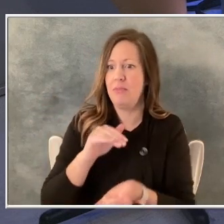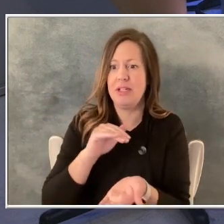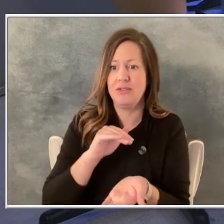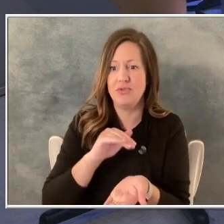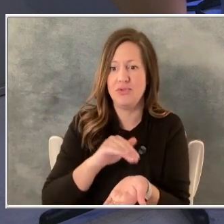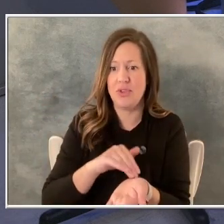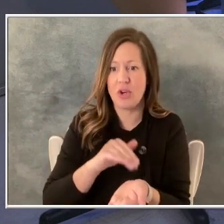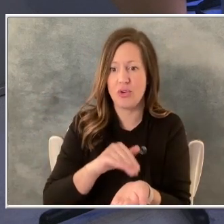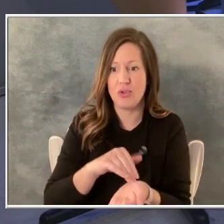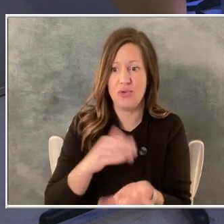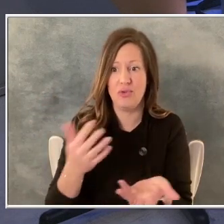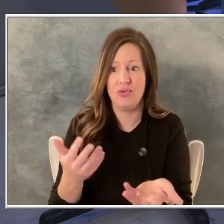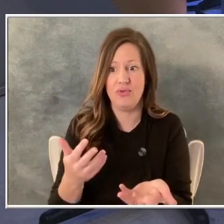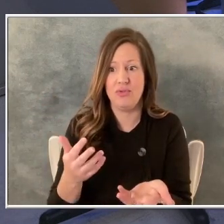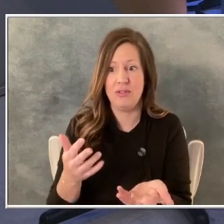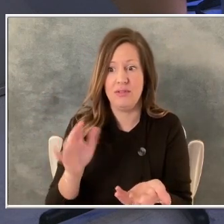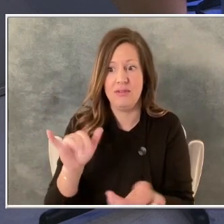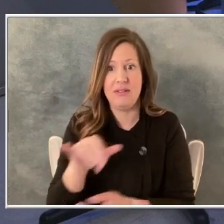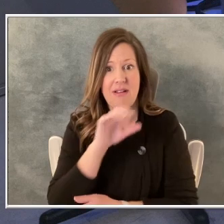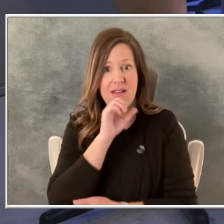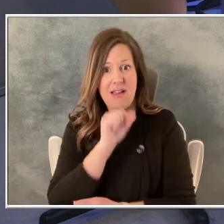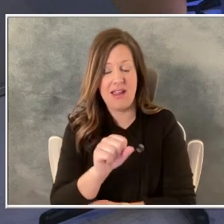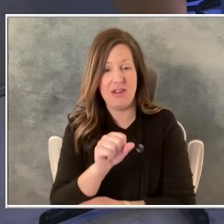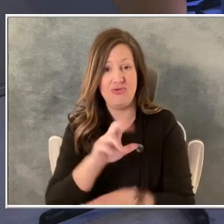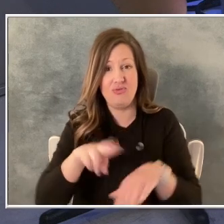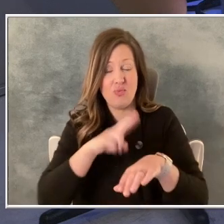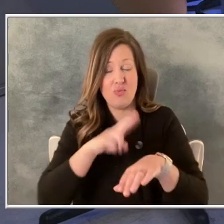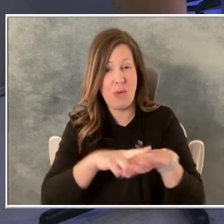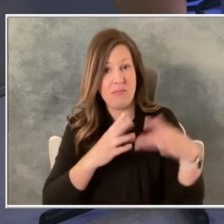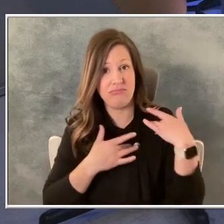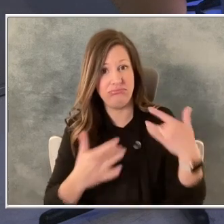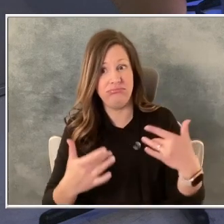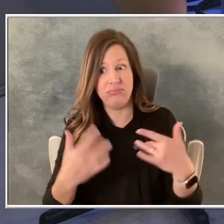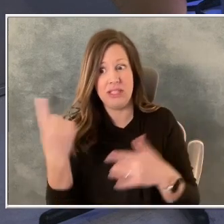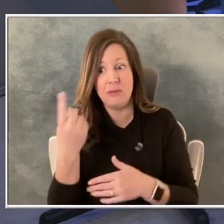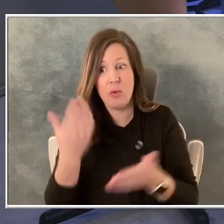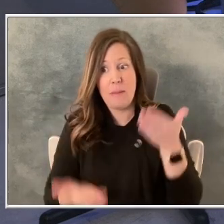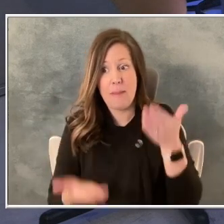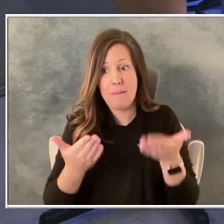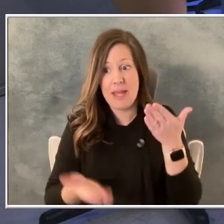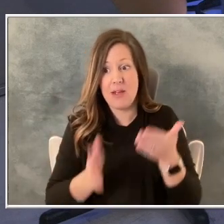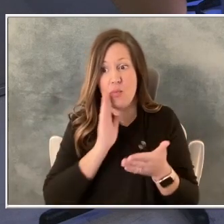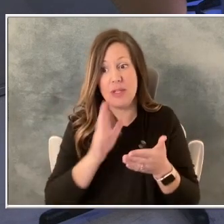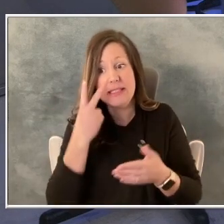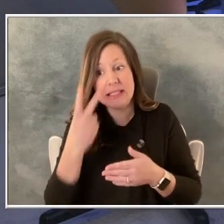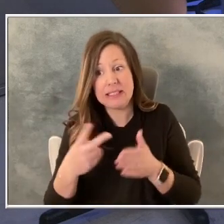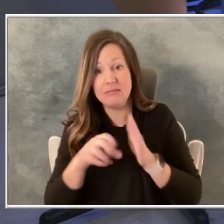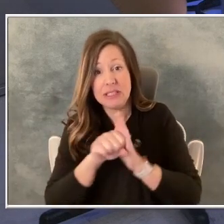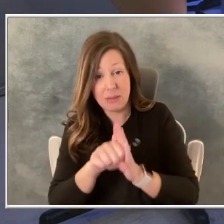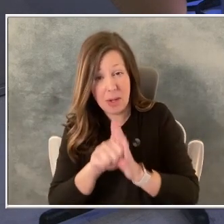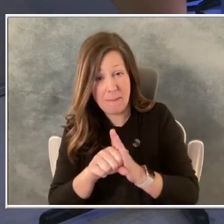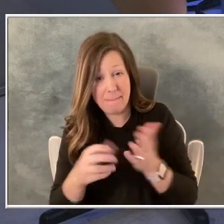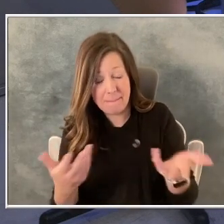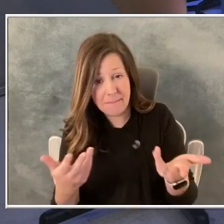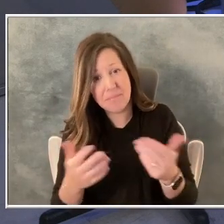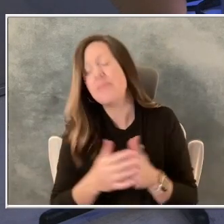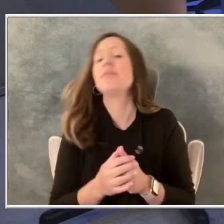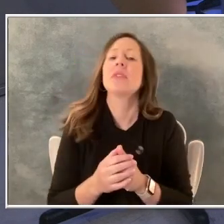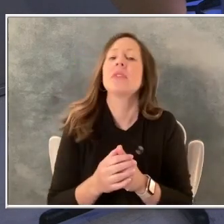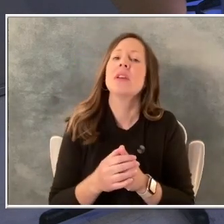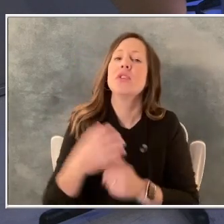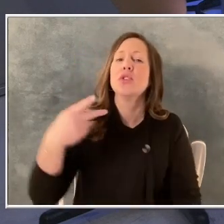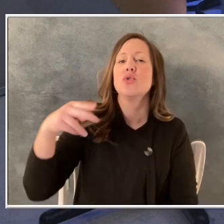the age dots there. Is that a typical age where somebody might see these signs or symptoms? Well, so prostate cancer often